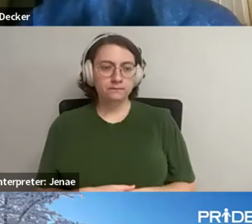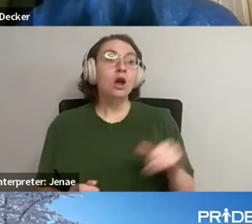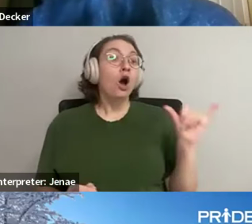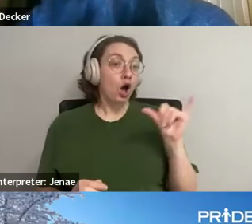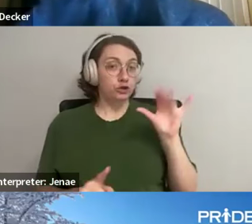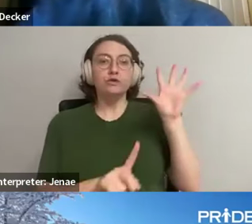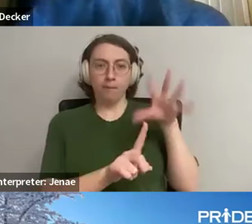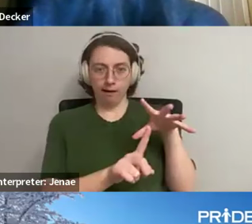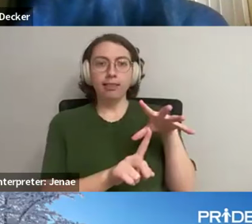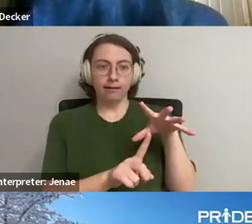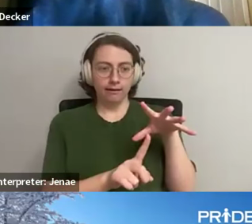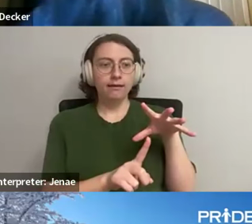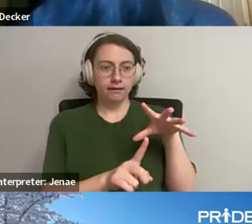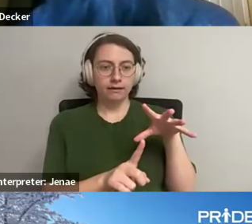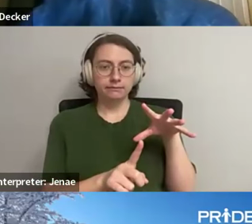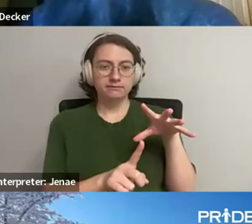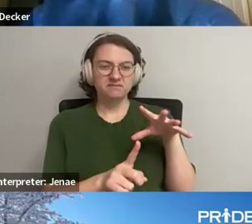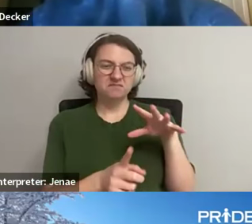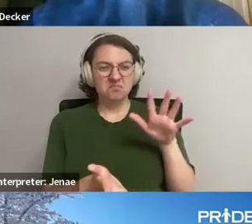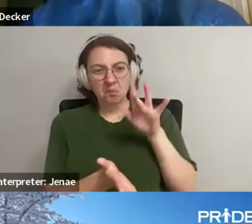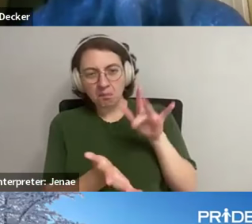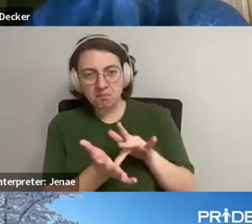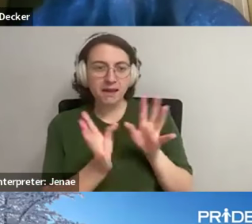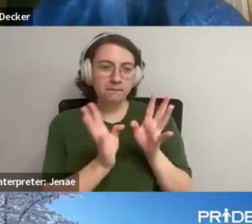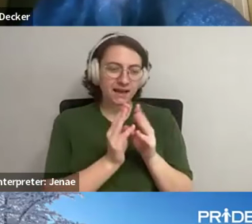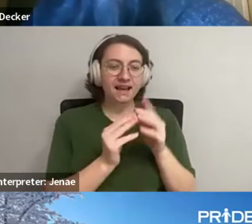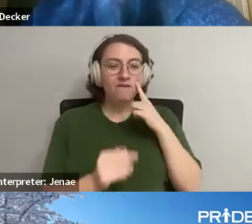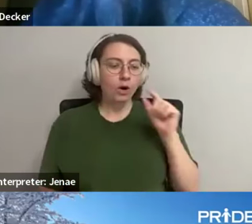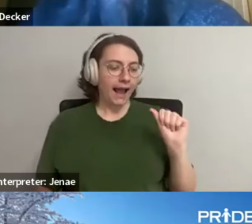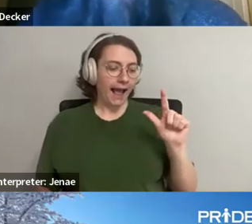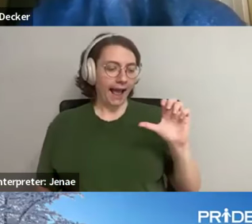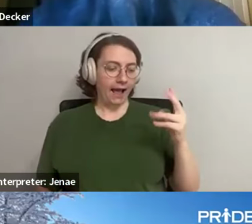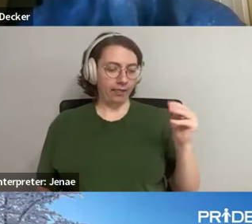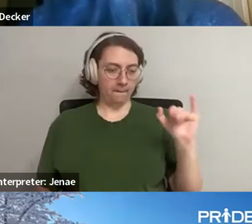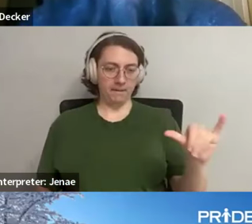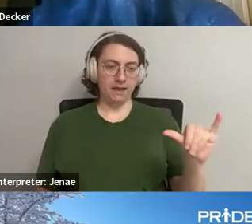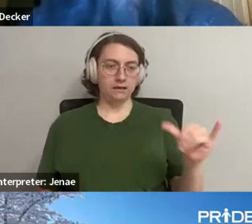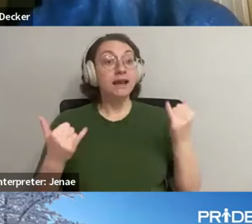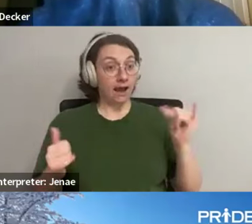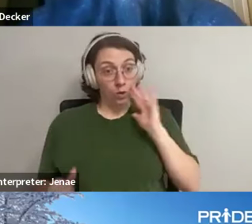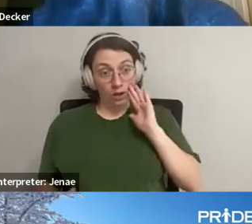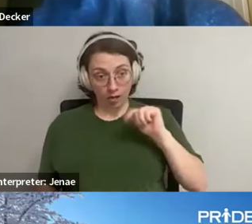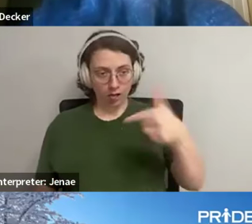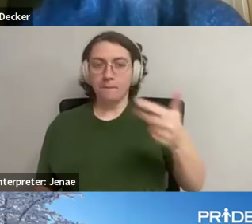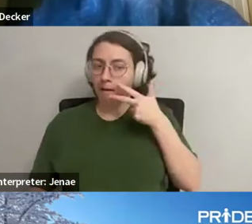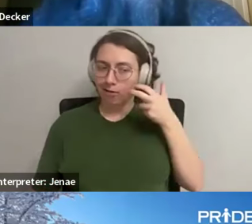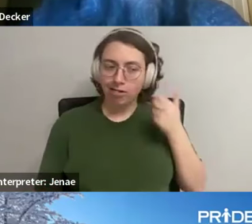be doing probably mid-meeting for Alchemy. But now I'm going to throw it over to Michael Mercado.